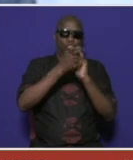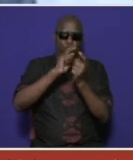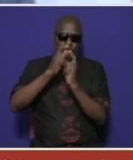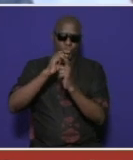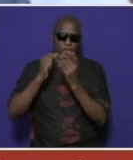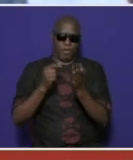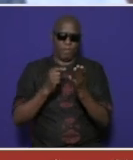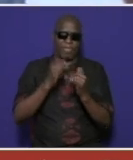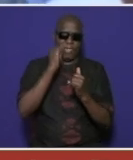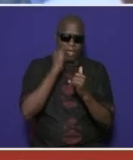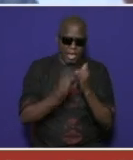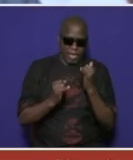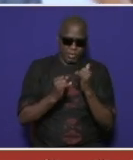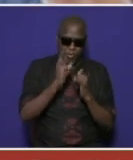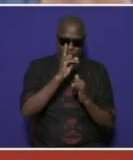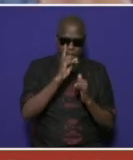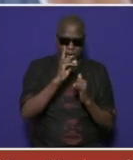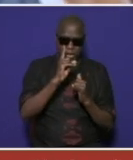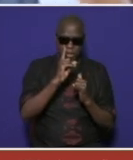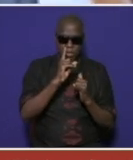one being